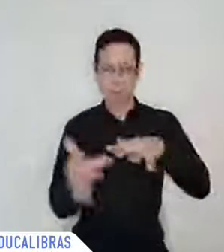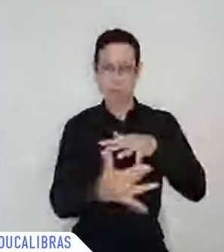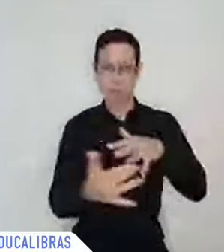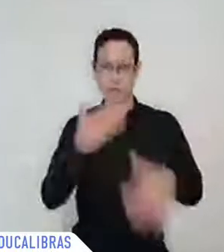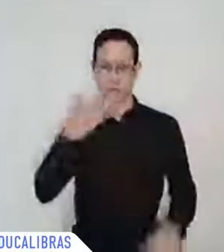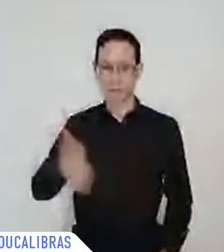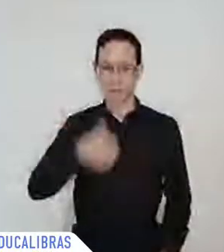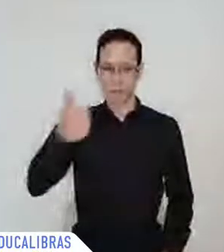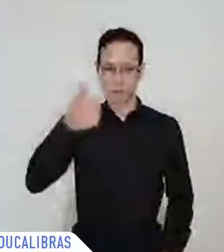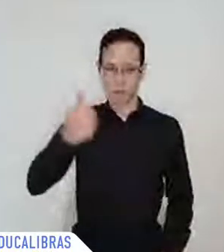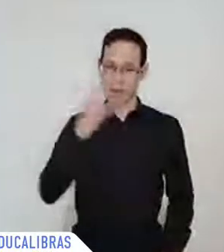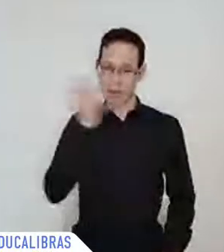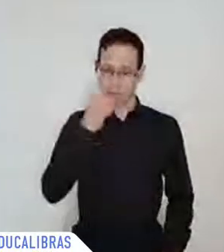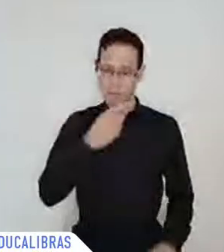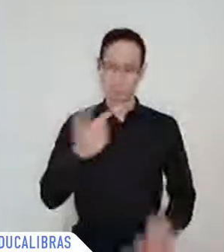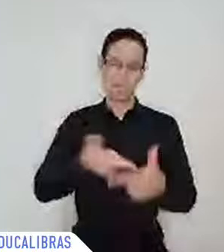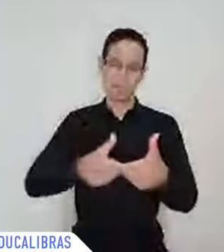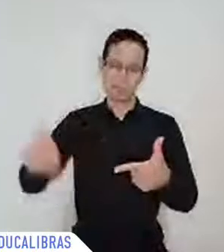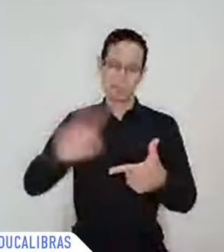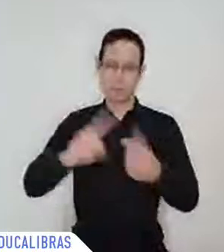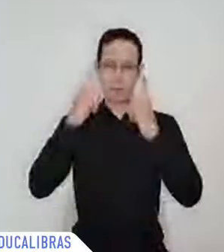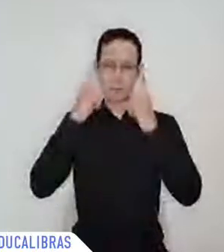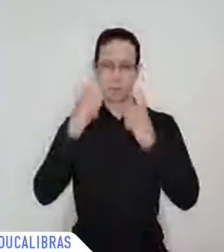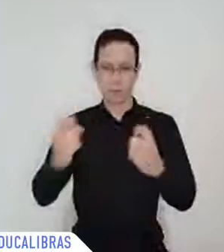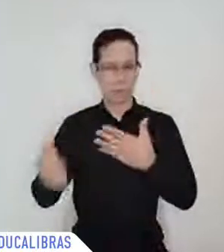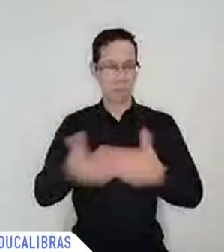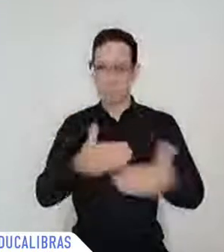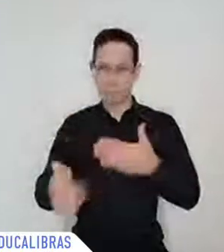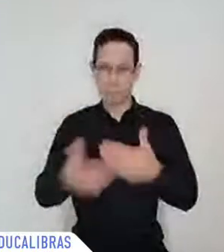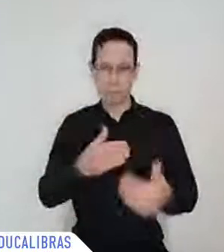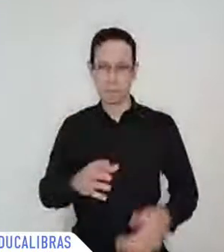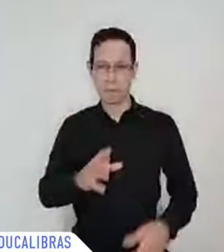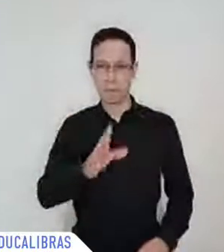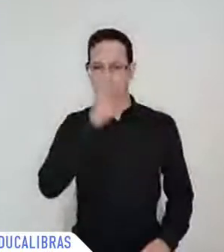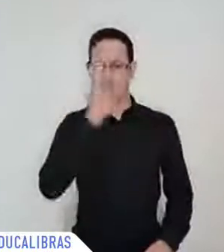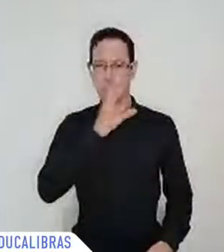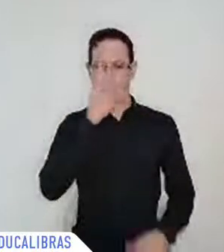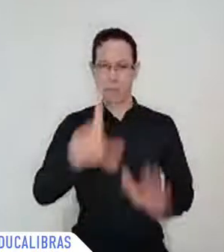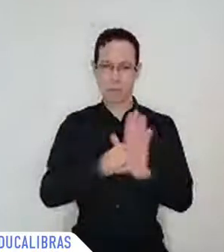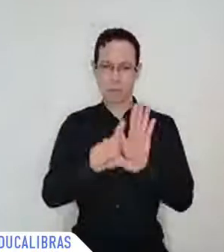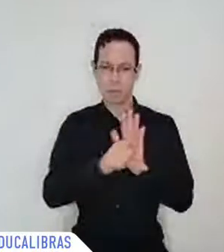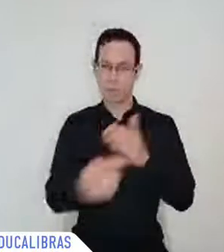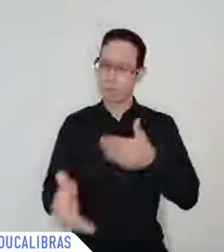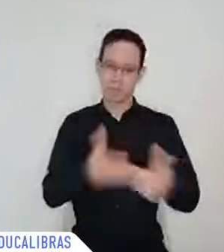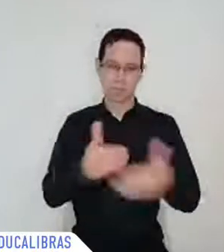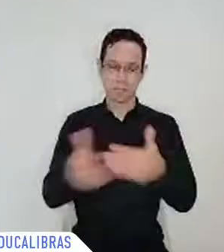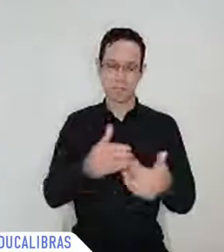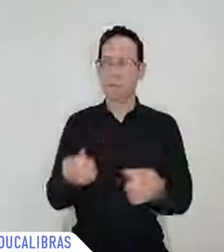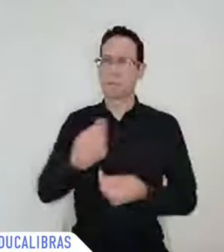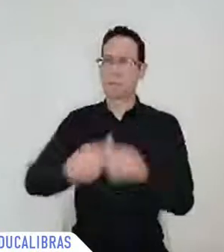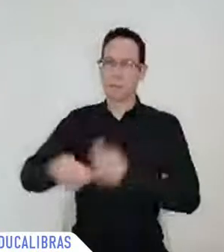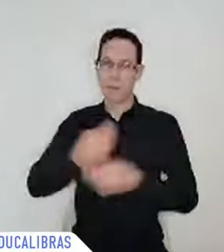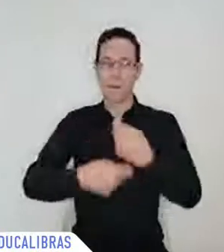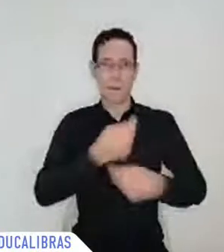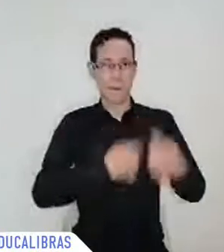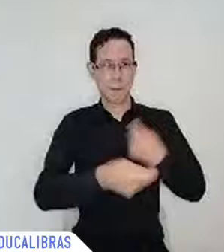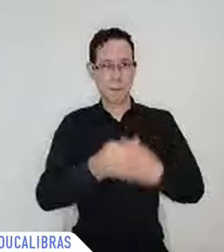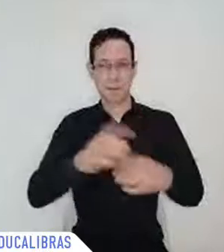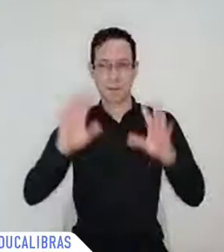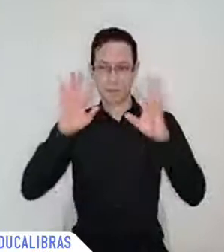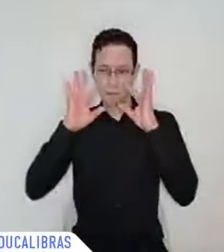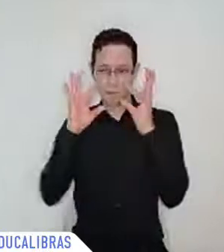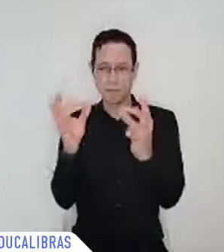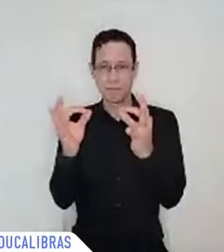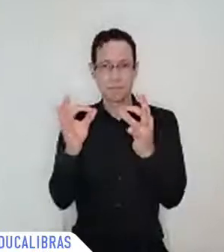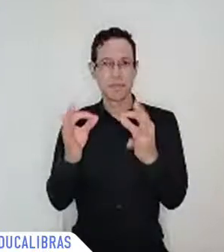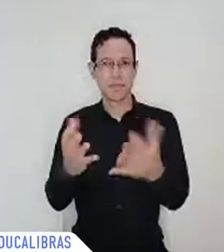debates. And it has to do a lot to the time the users spend online. And that's another